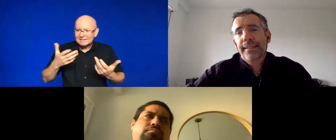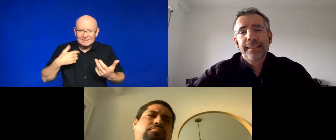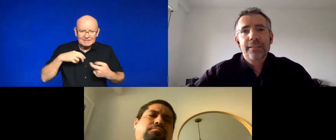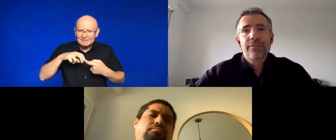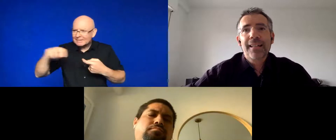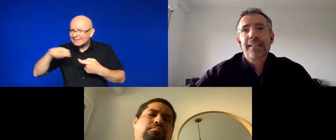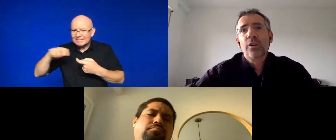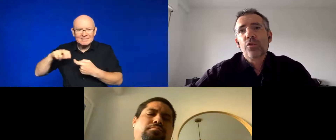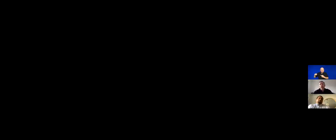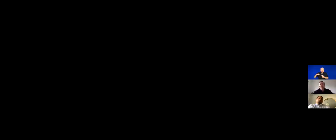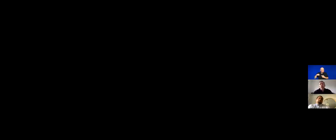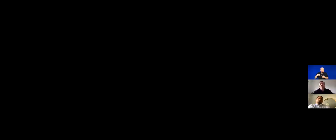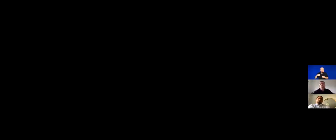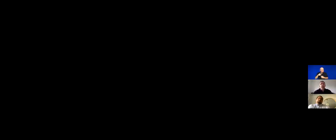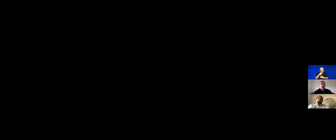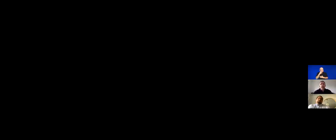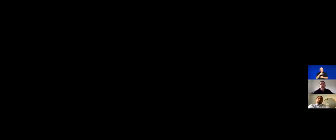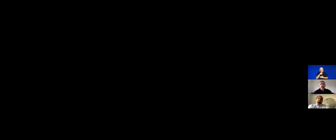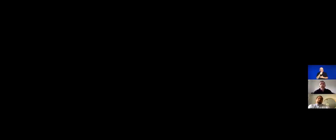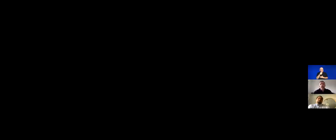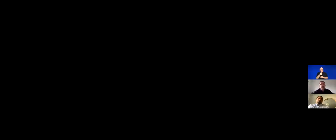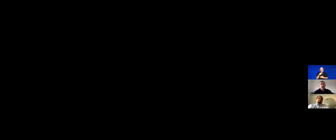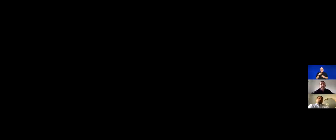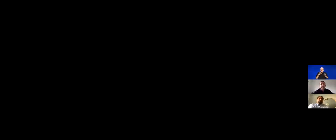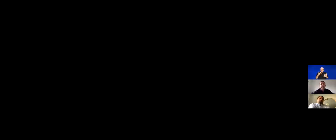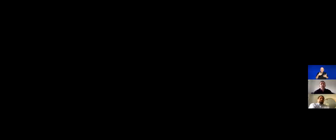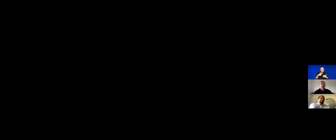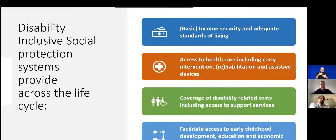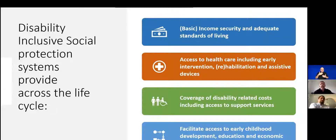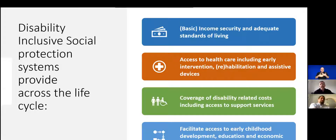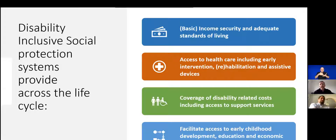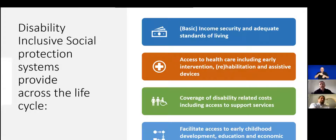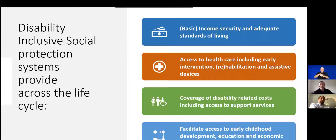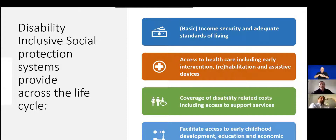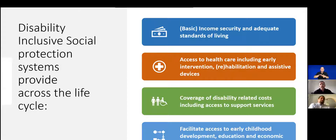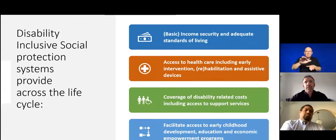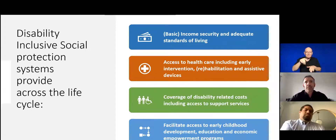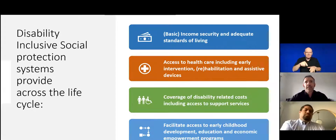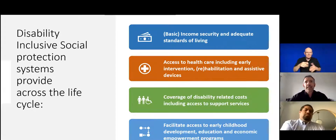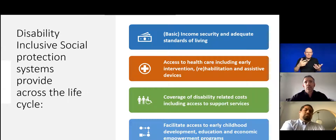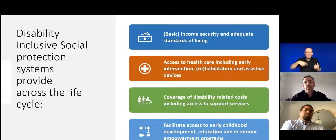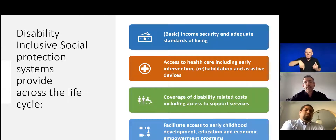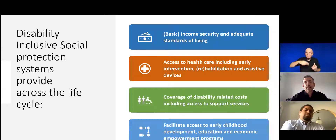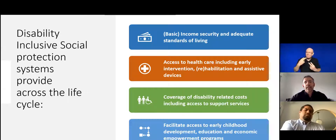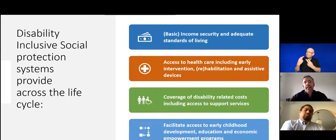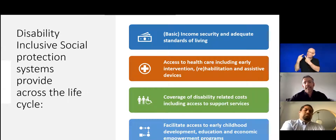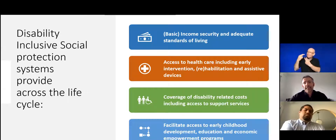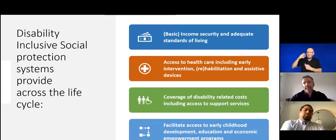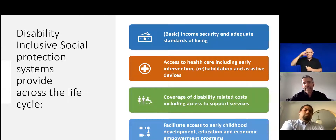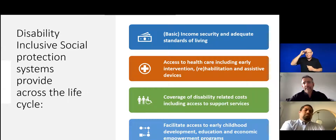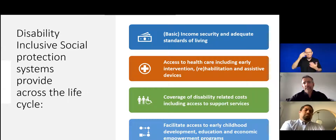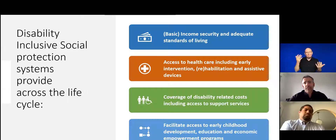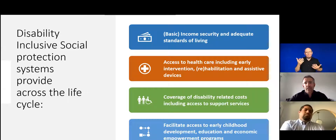learn? Is the fact that countries who already have a good national registry, that have a disability allowance, and